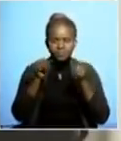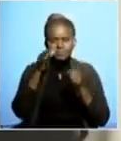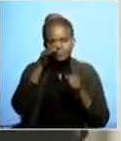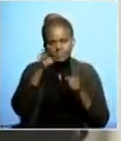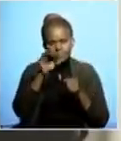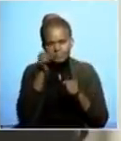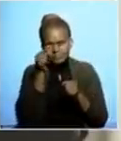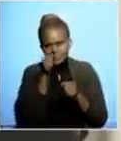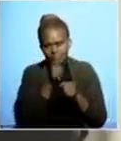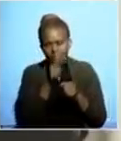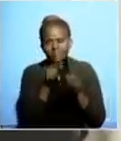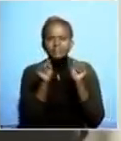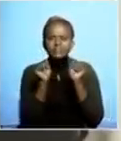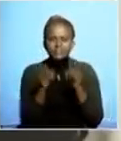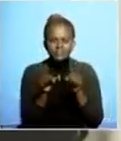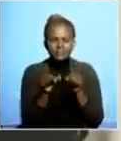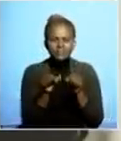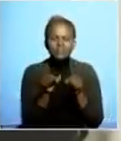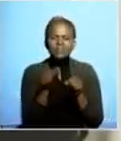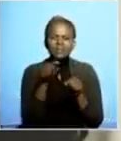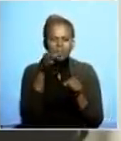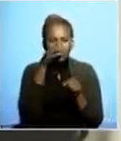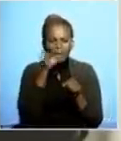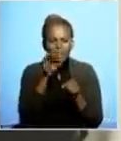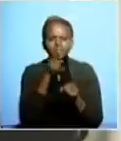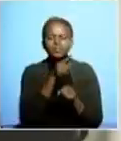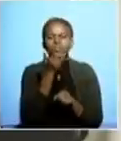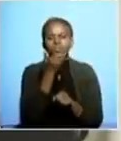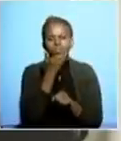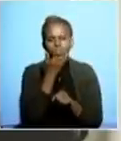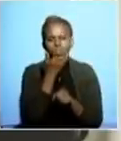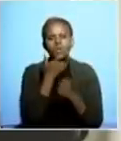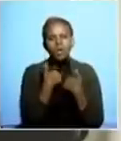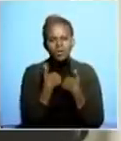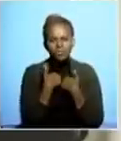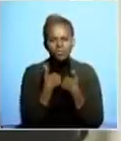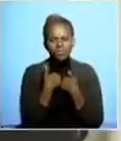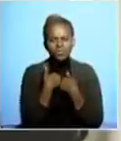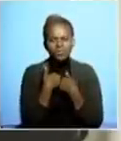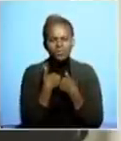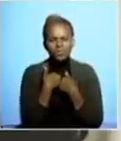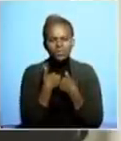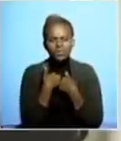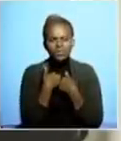Corruption, theft is wrong. There's no middle ground.